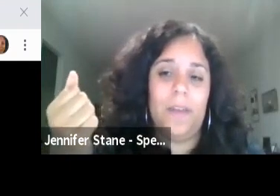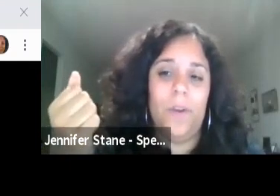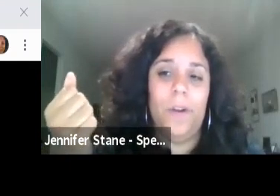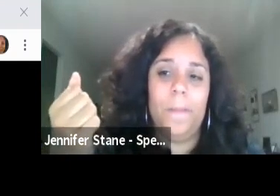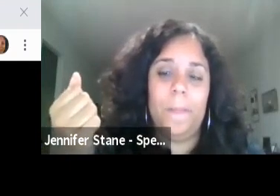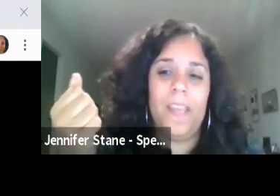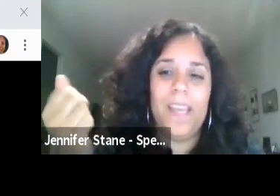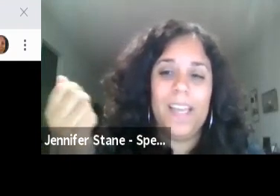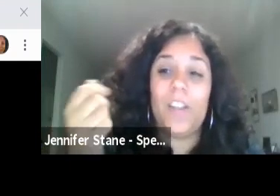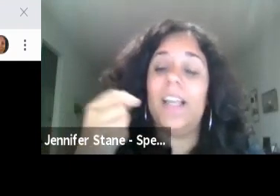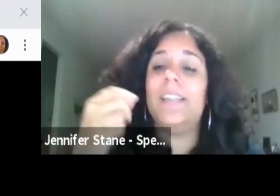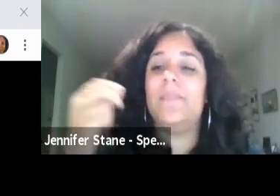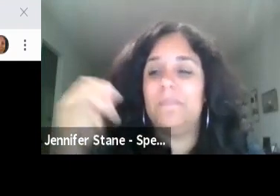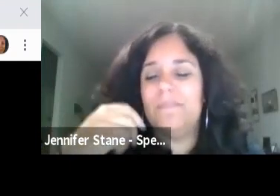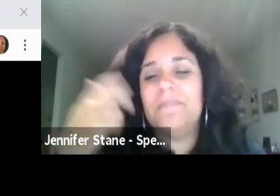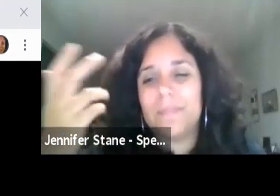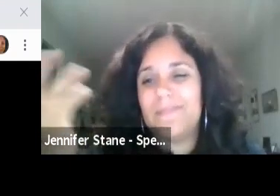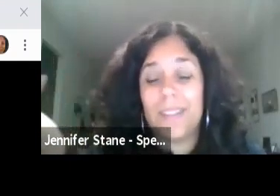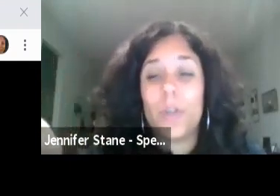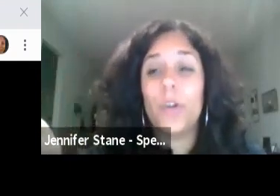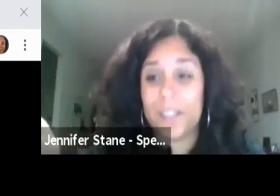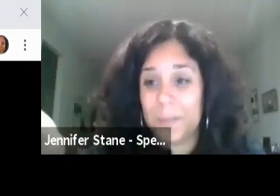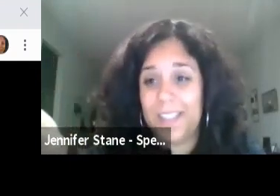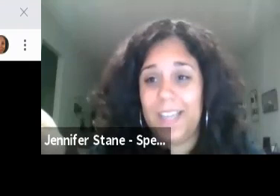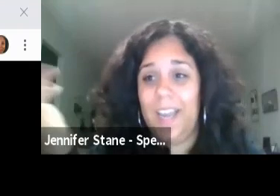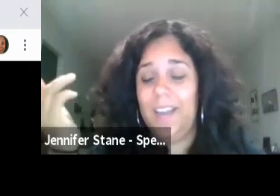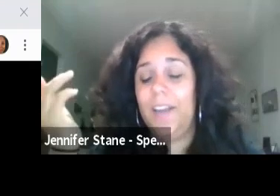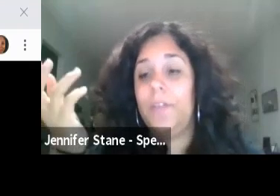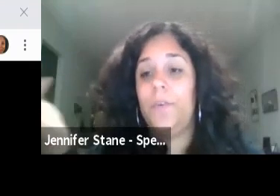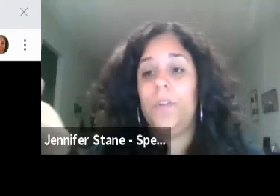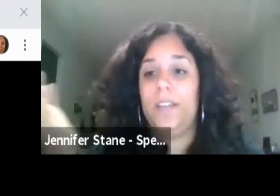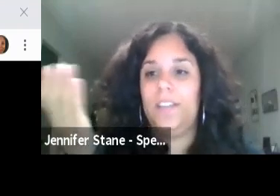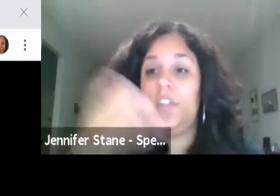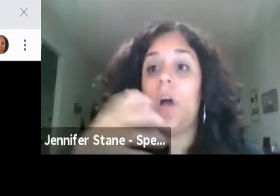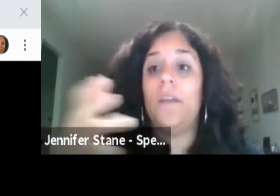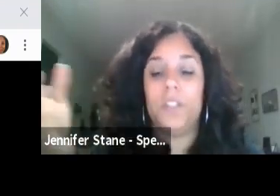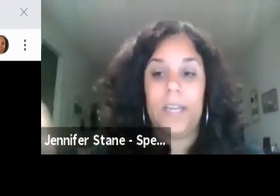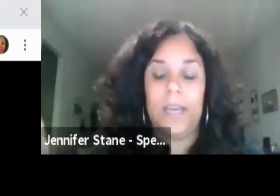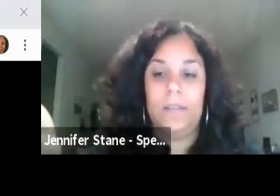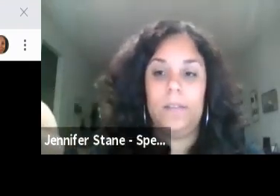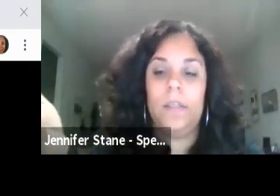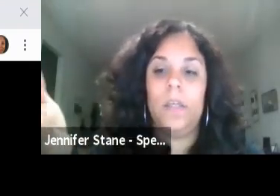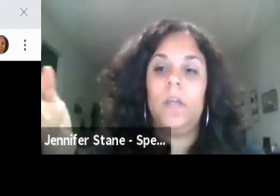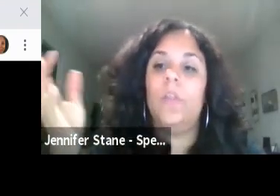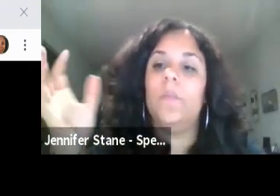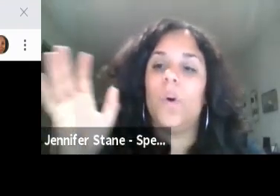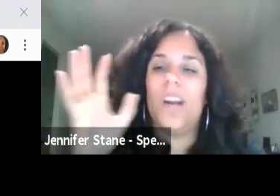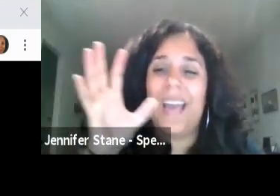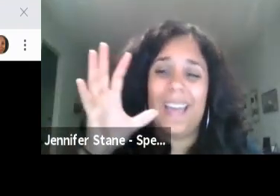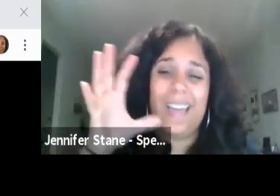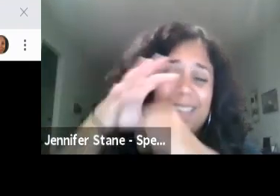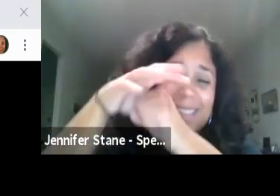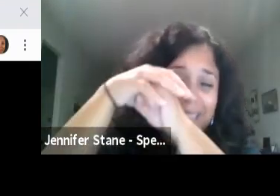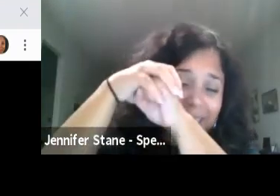consistency of that food. Now, the less crisp, let's say, the food is, the softer it gets, the